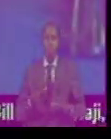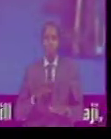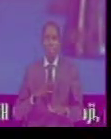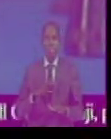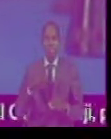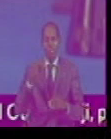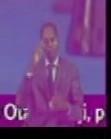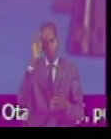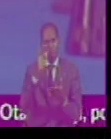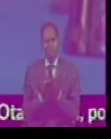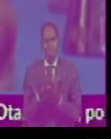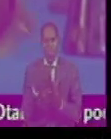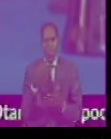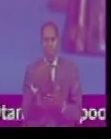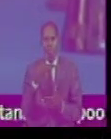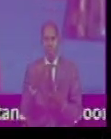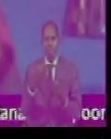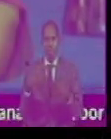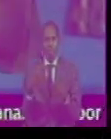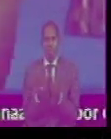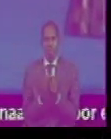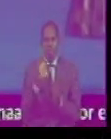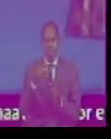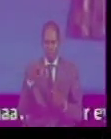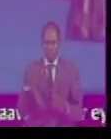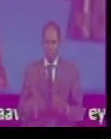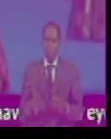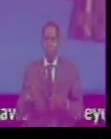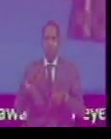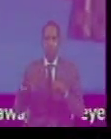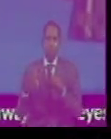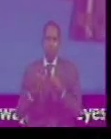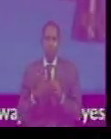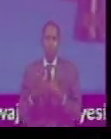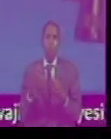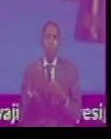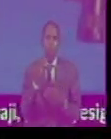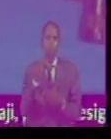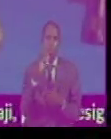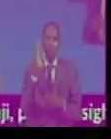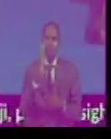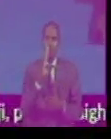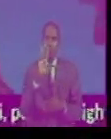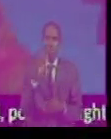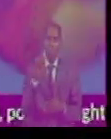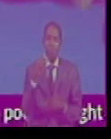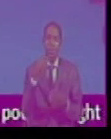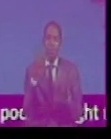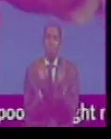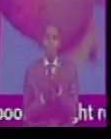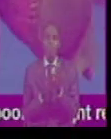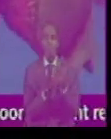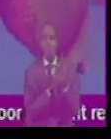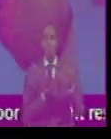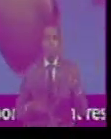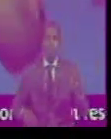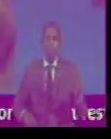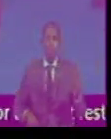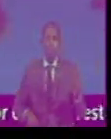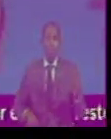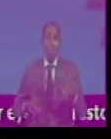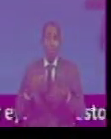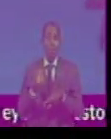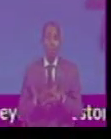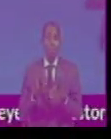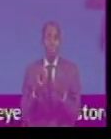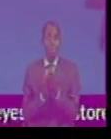walked uprightly. My husband said, "My wife, you came here with your leg. We are going to go back. You will